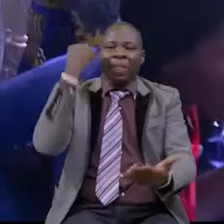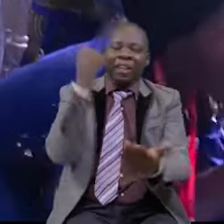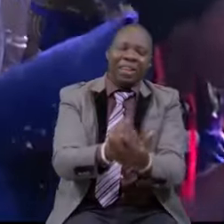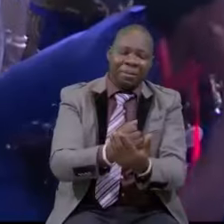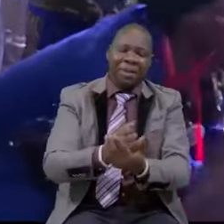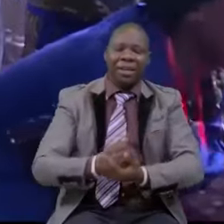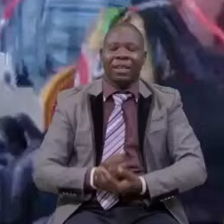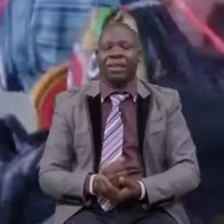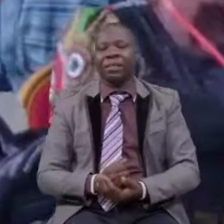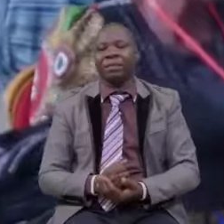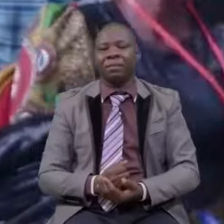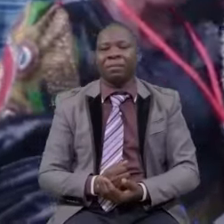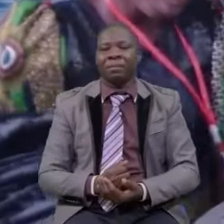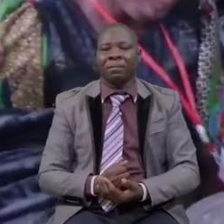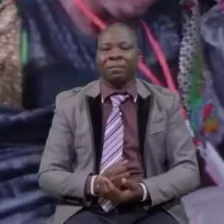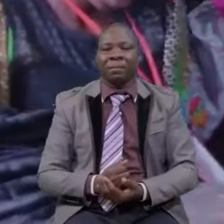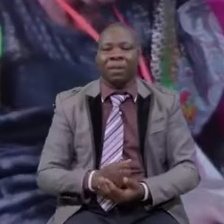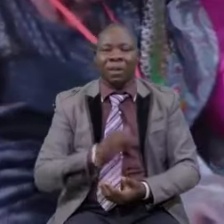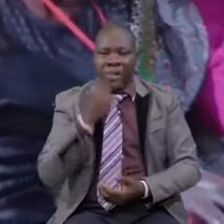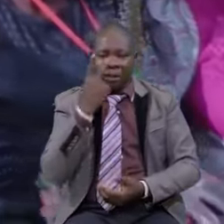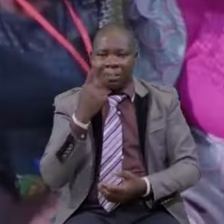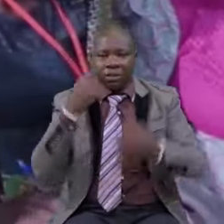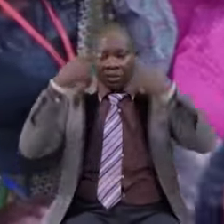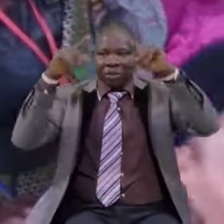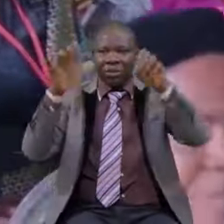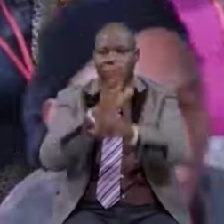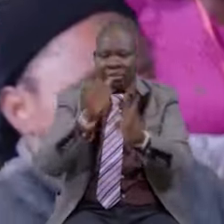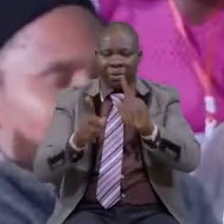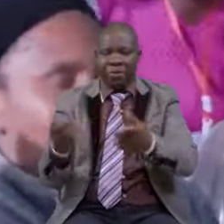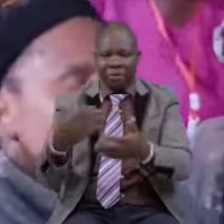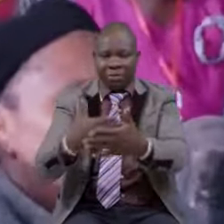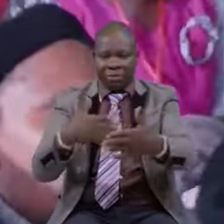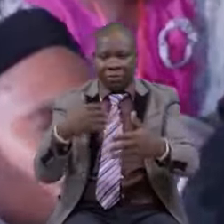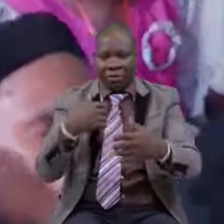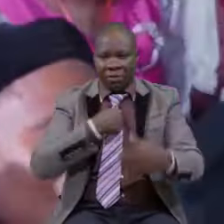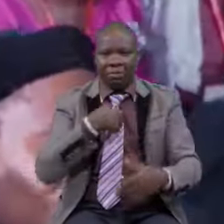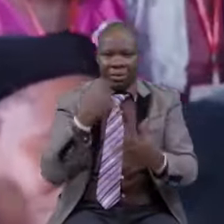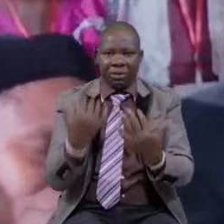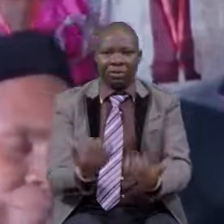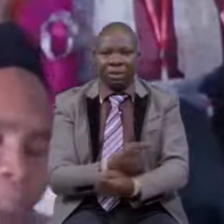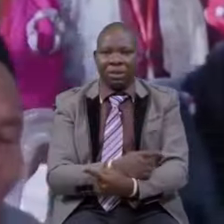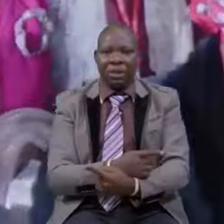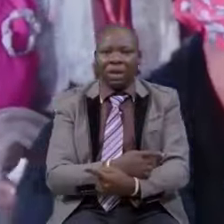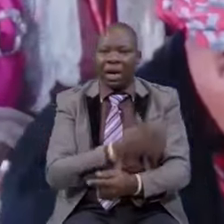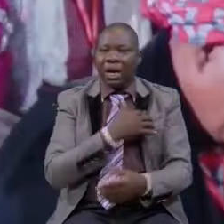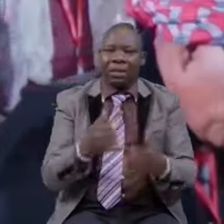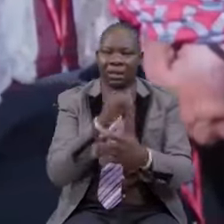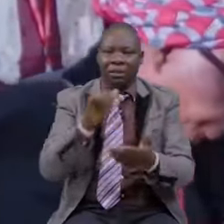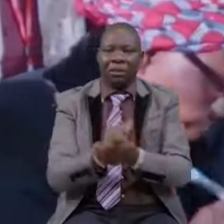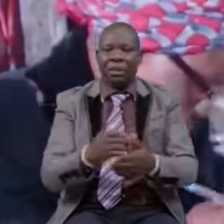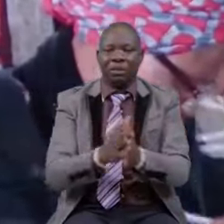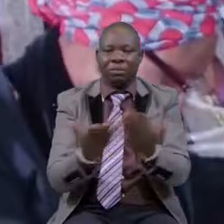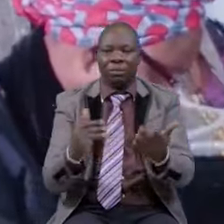Amen. I see successful people before me. And it is that book that